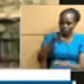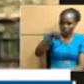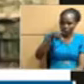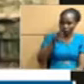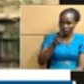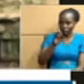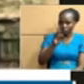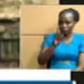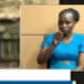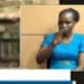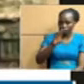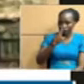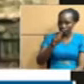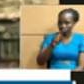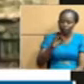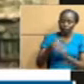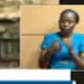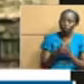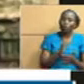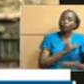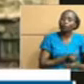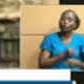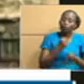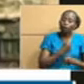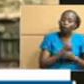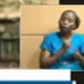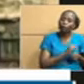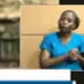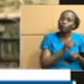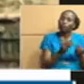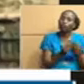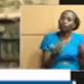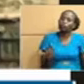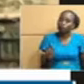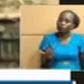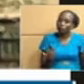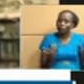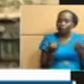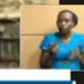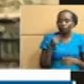women. And these women work with their children. Social protection